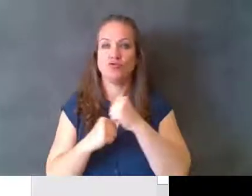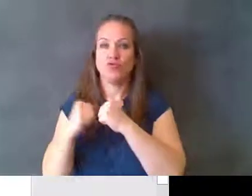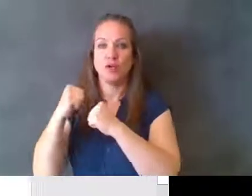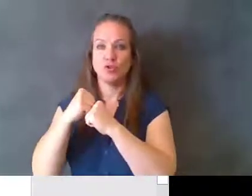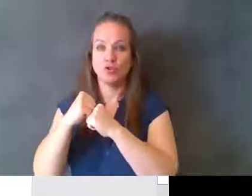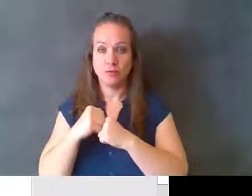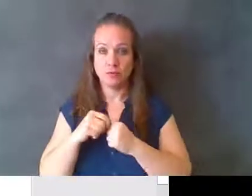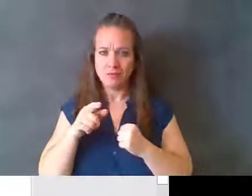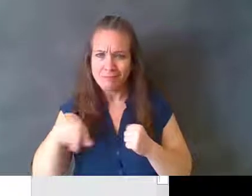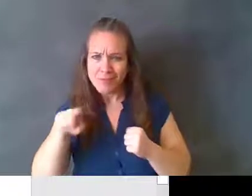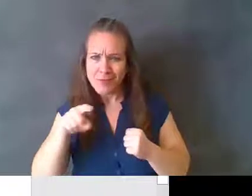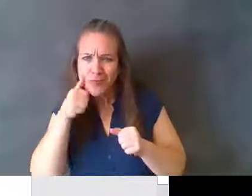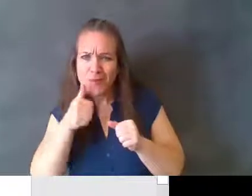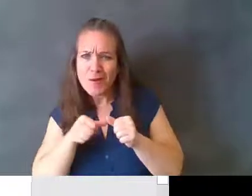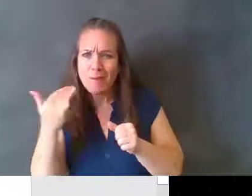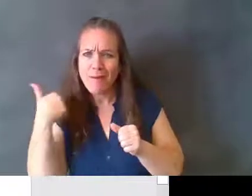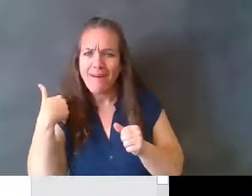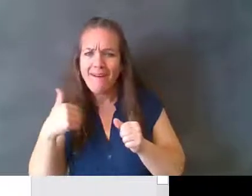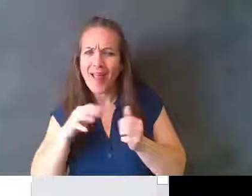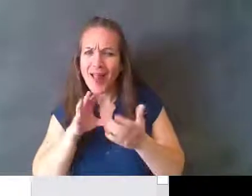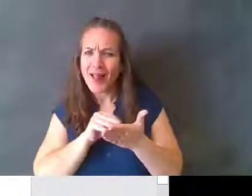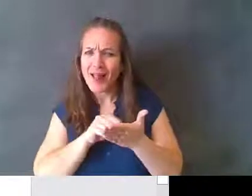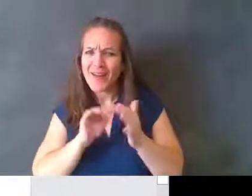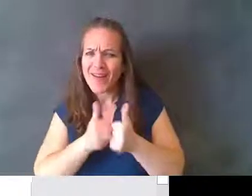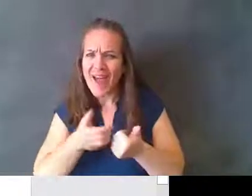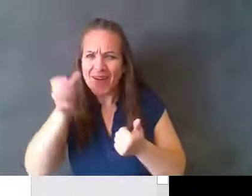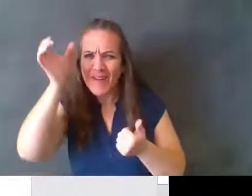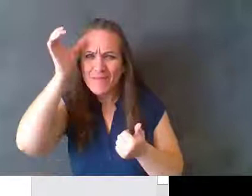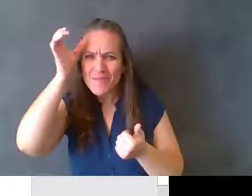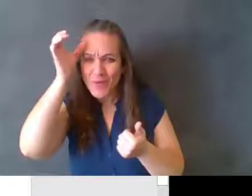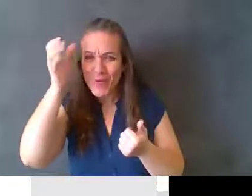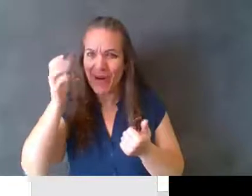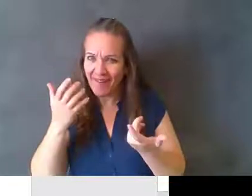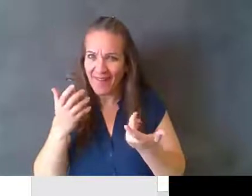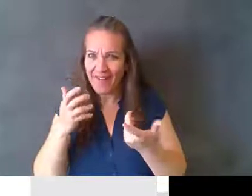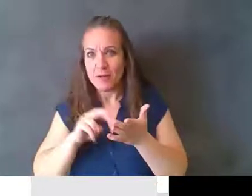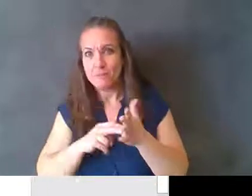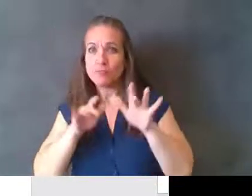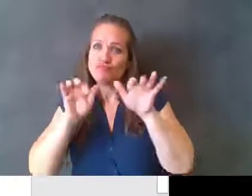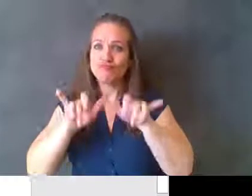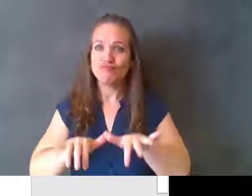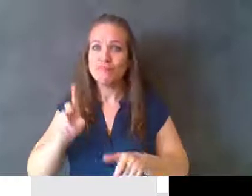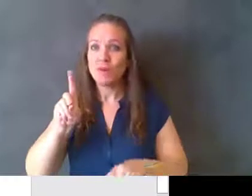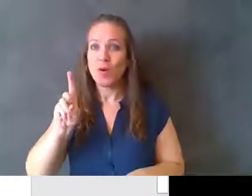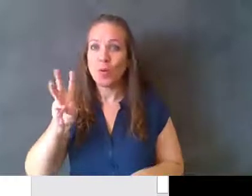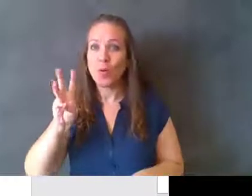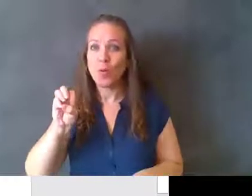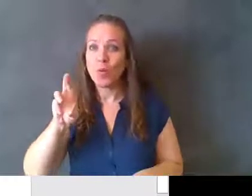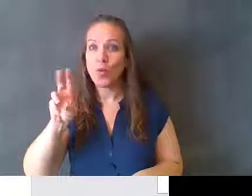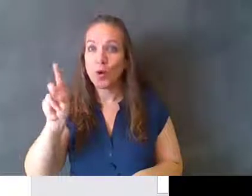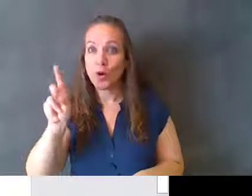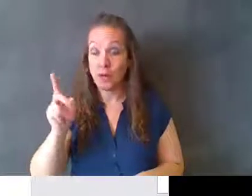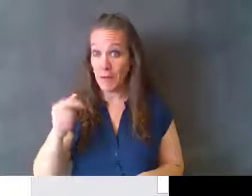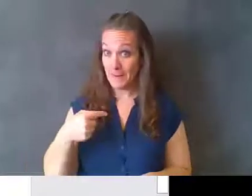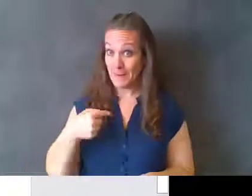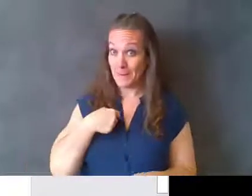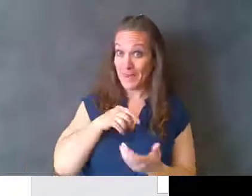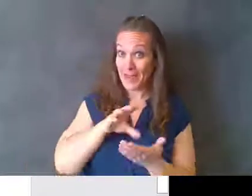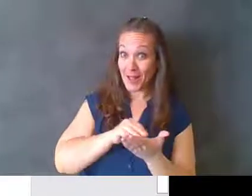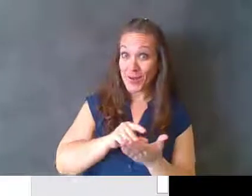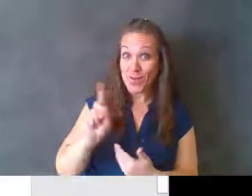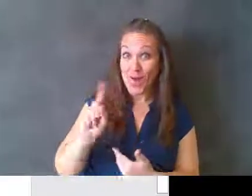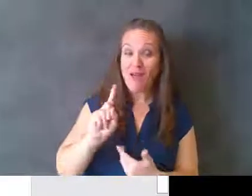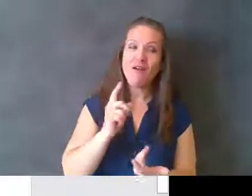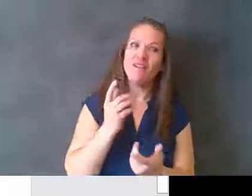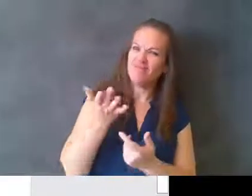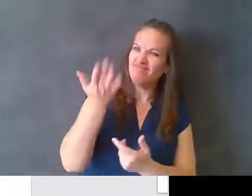learn a computer and type up Word documents, but for me, I learned it in school, and maybe for book reports or assignments for